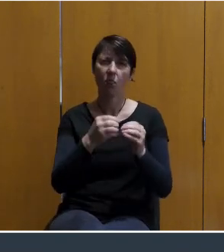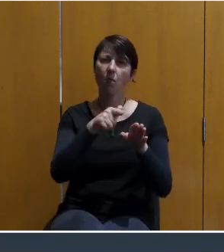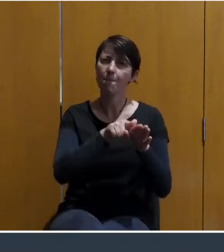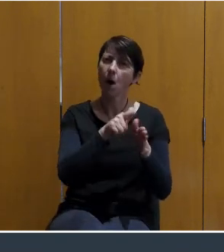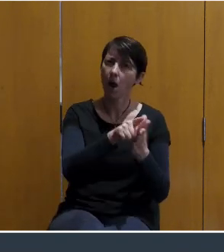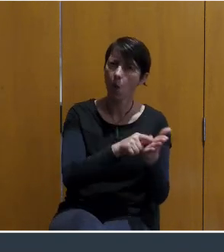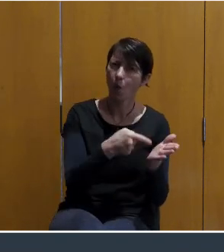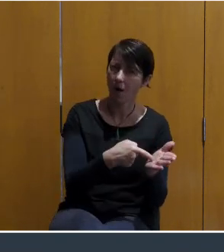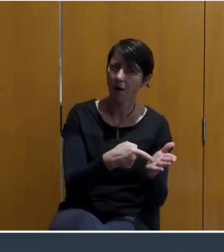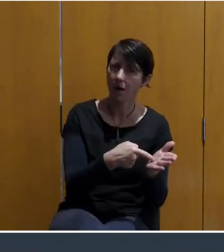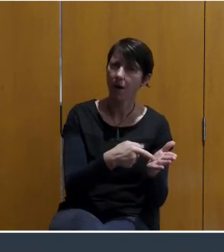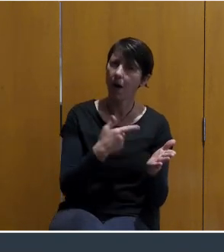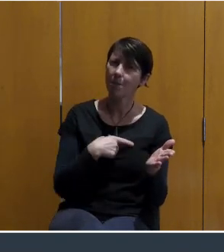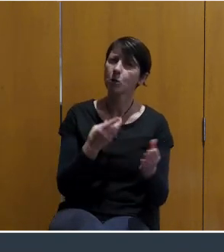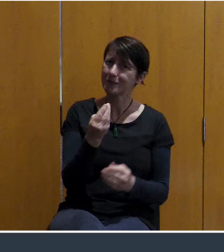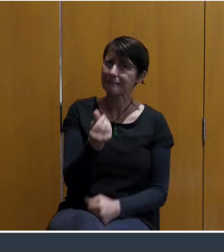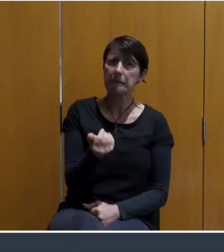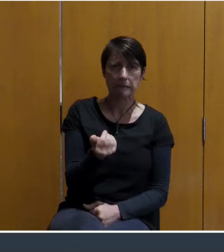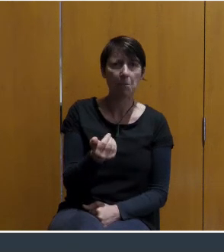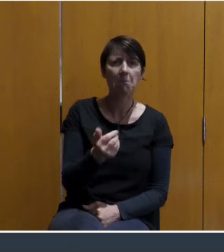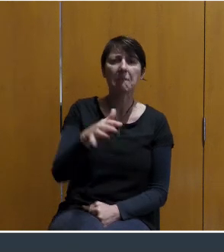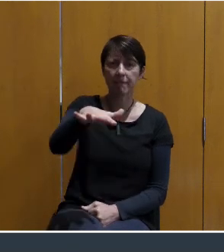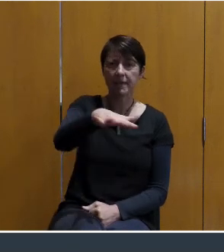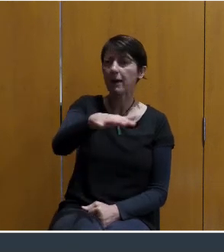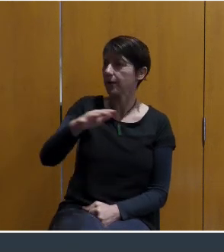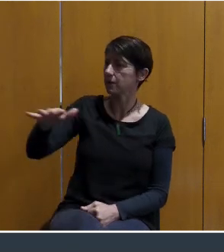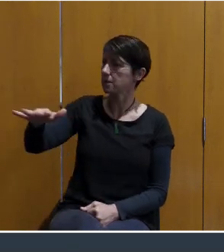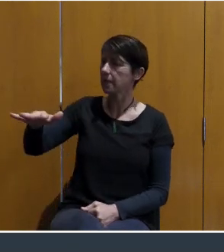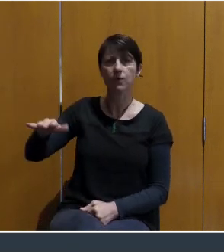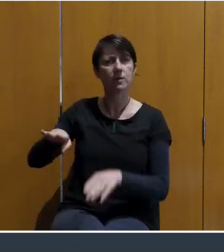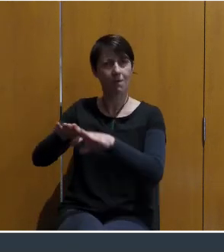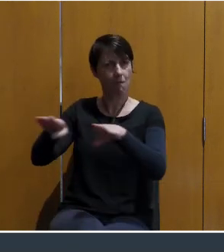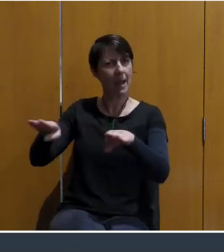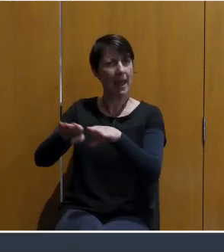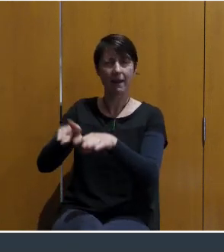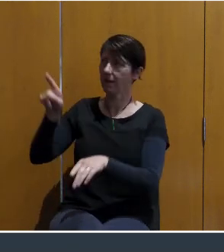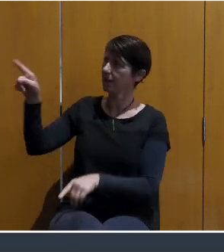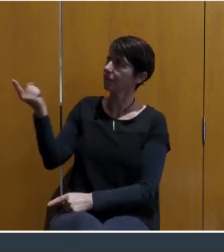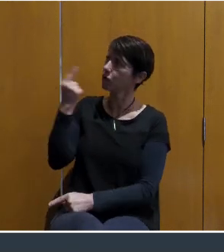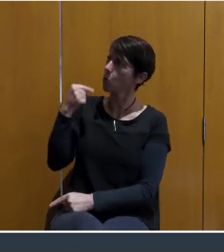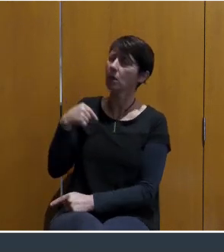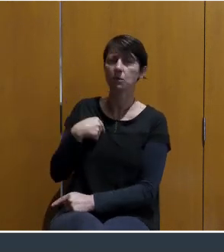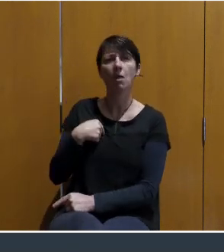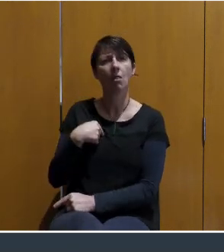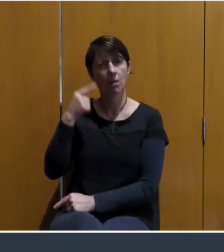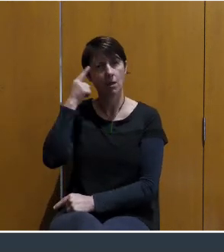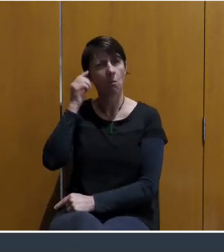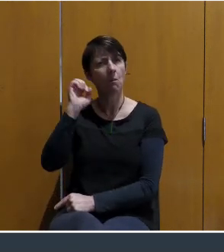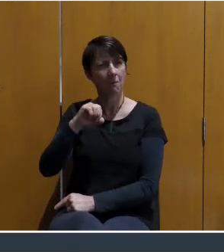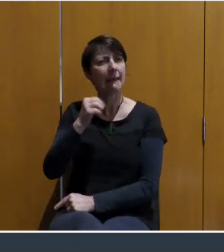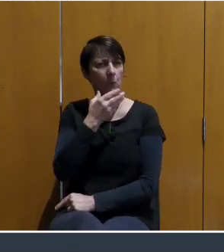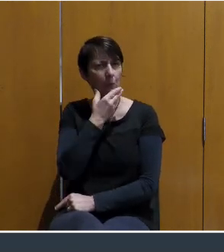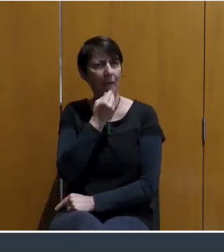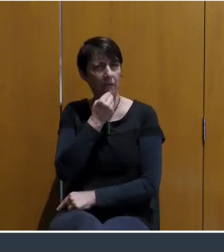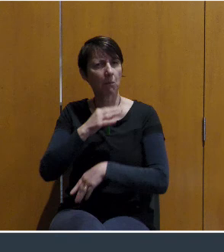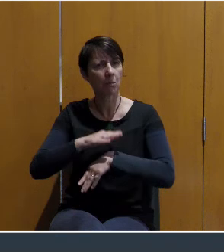land potentially that are like what has been described, and we could allow for temporary, dogs to be exercised in